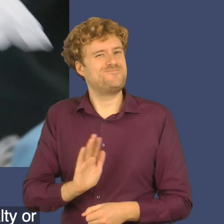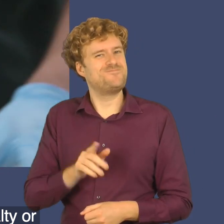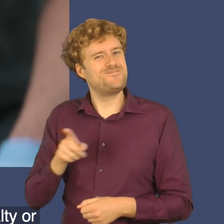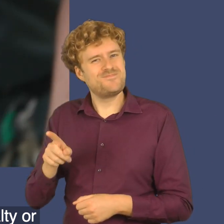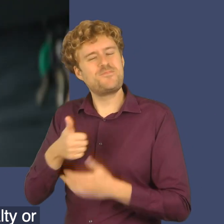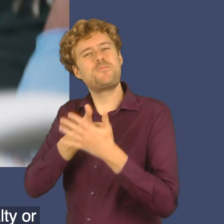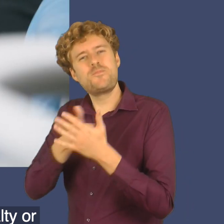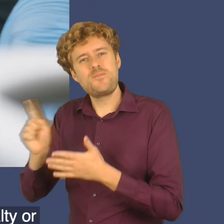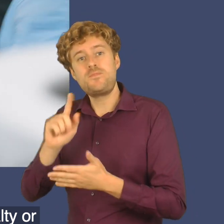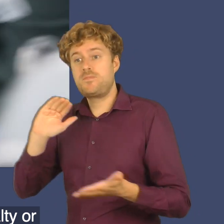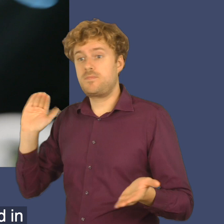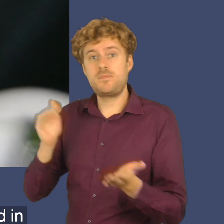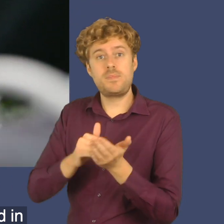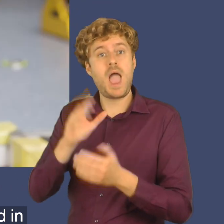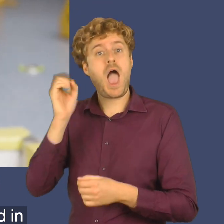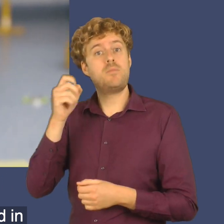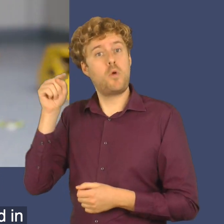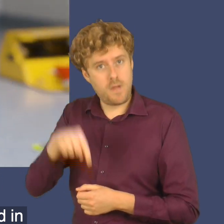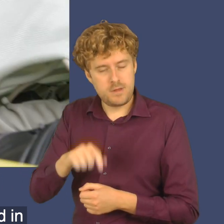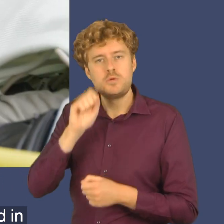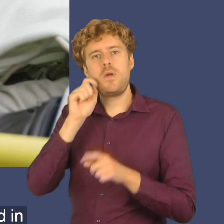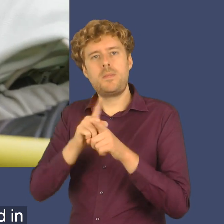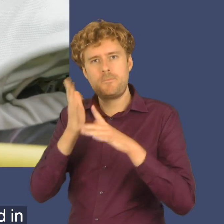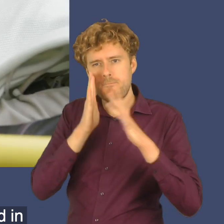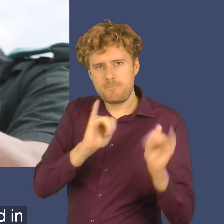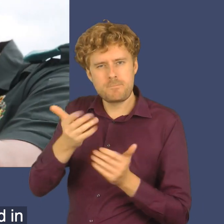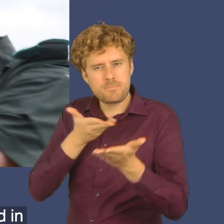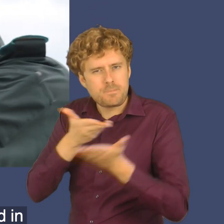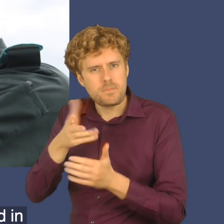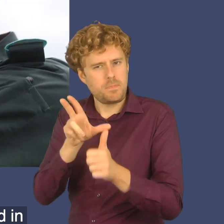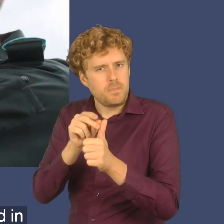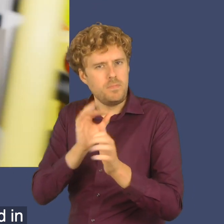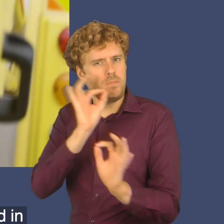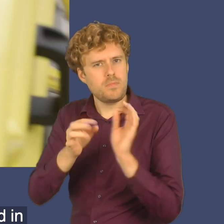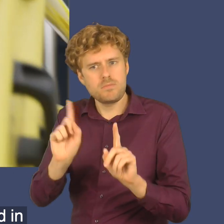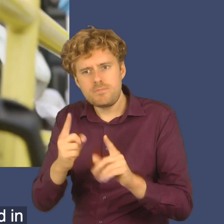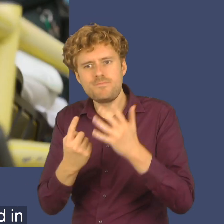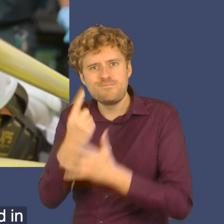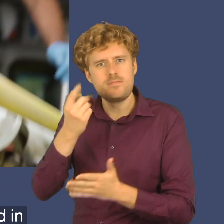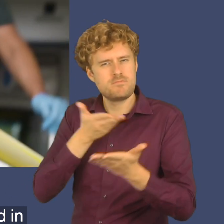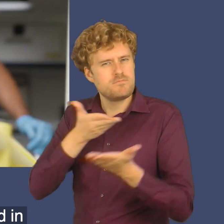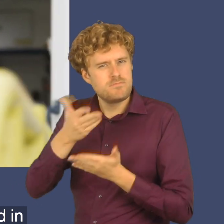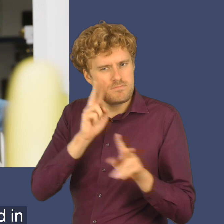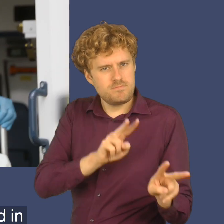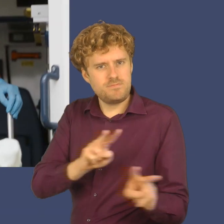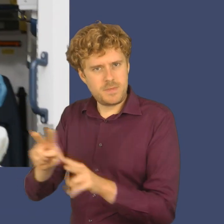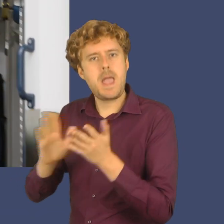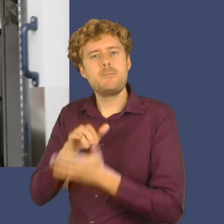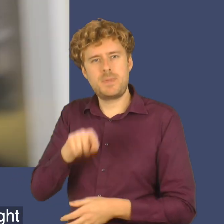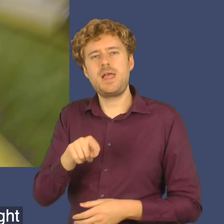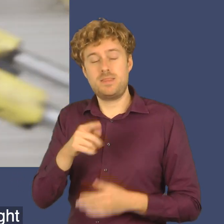isn't necessarily the case. When you arrive by ambulance, you'll be triaged in the same way as you would be whether you